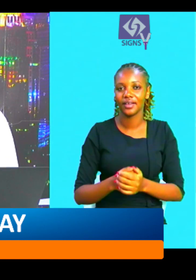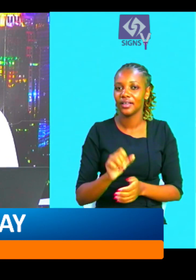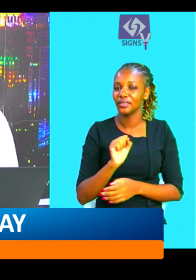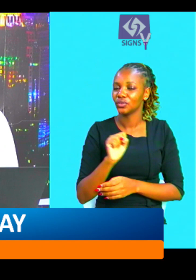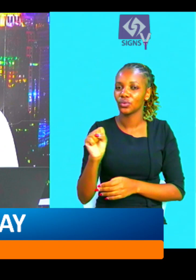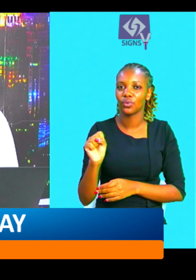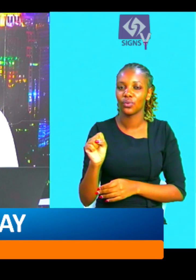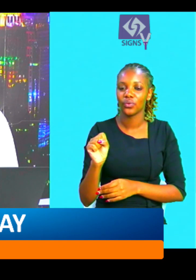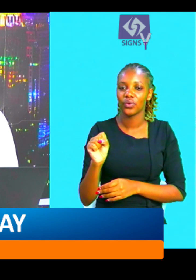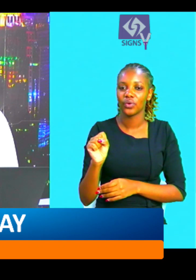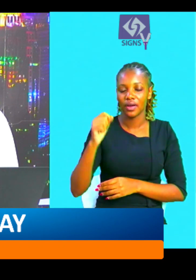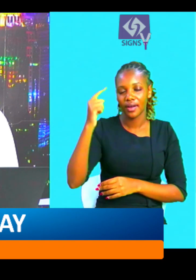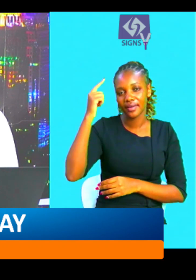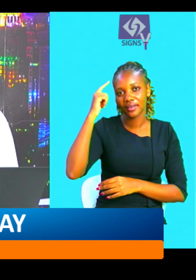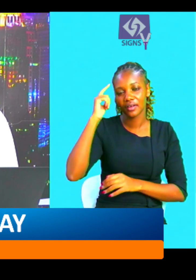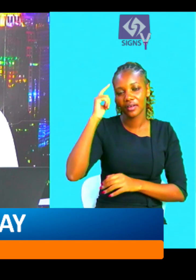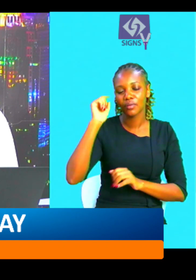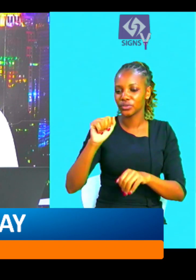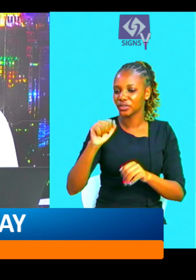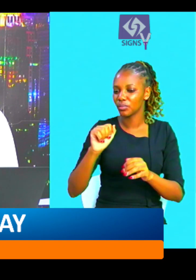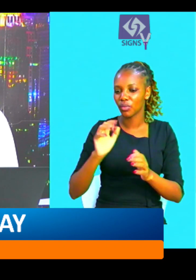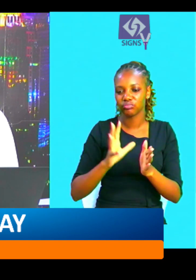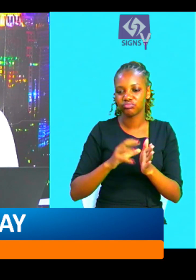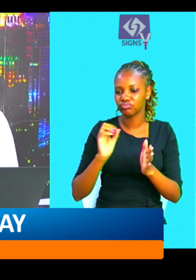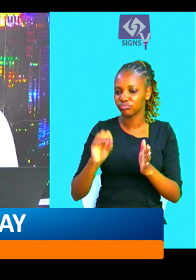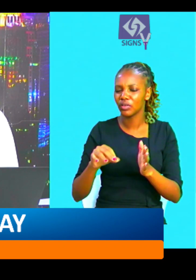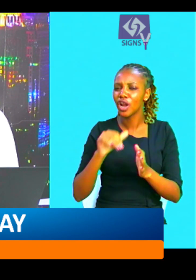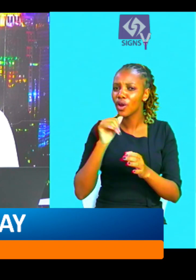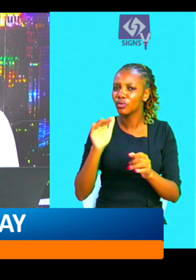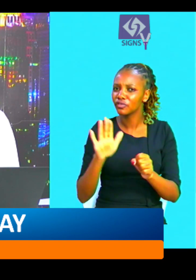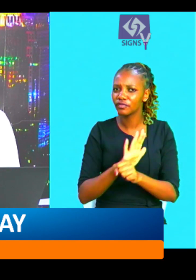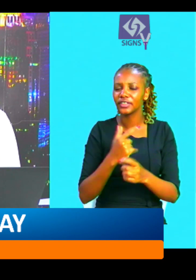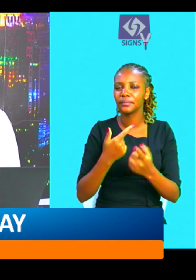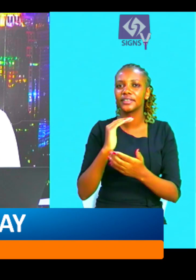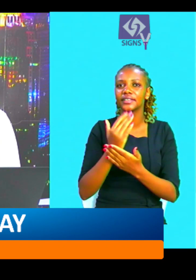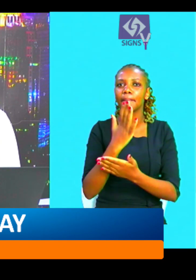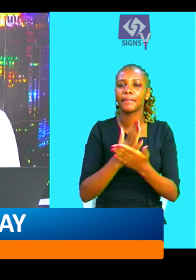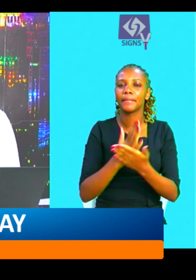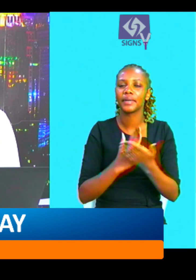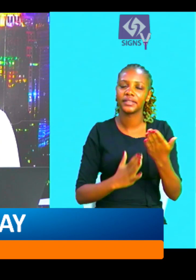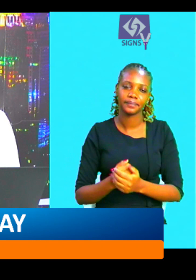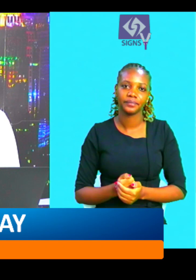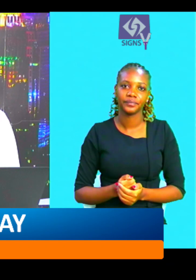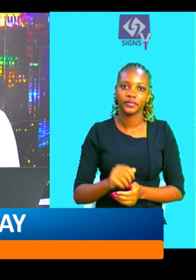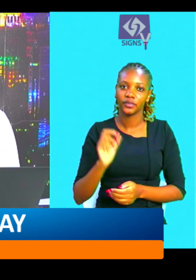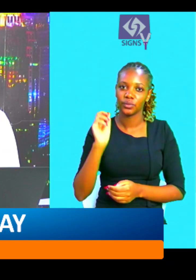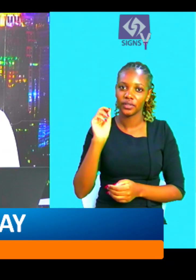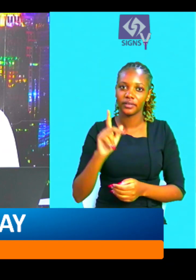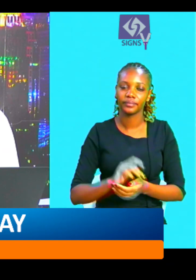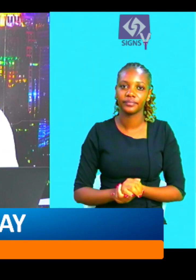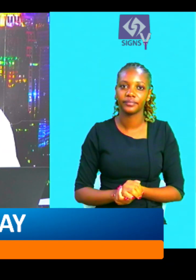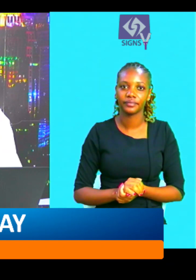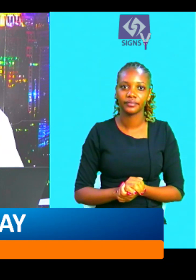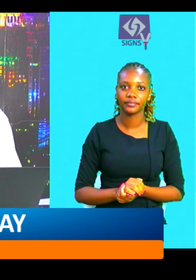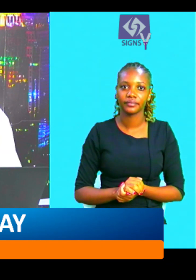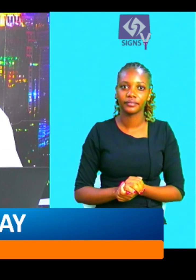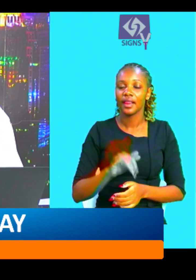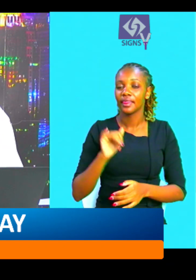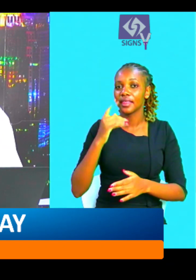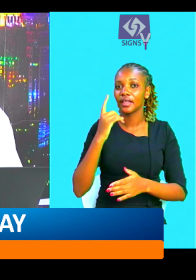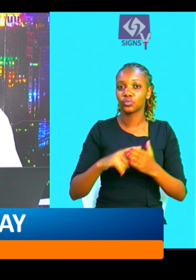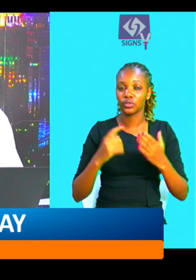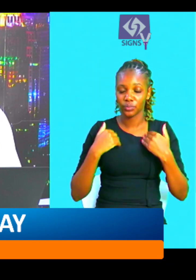implemented, because Kenyans will lose their money. Yeah. And you can imagine they are losing their money to the government. Where will you